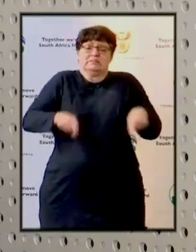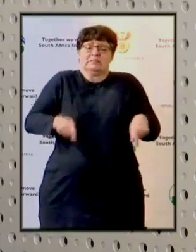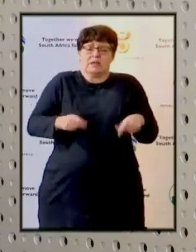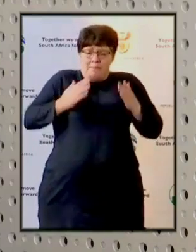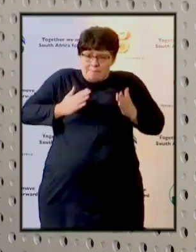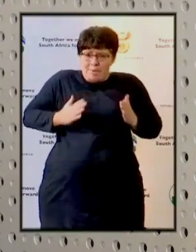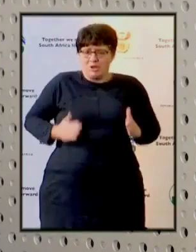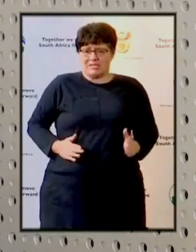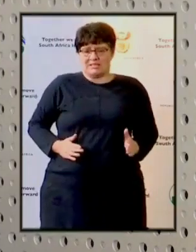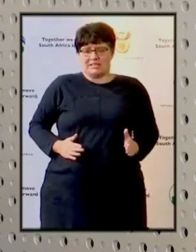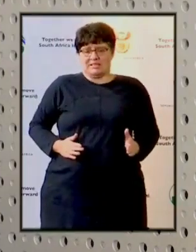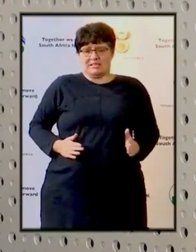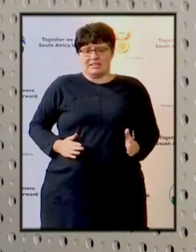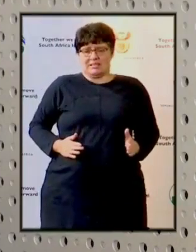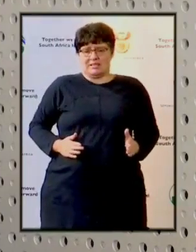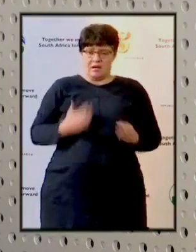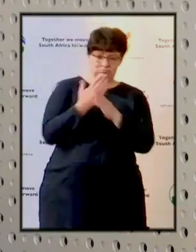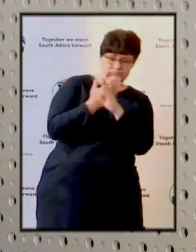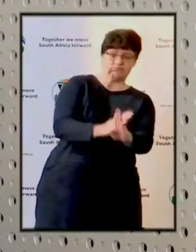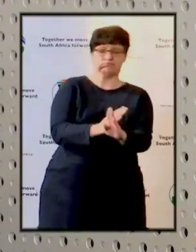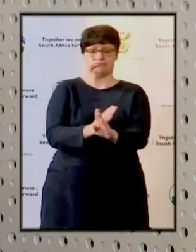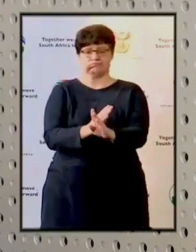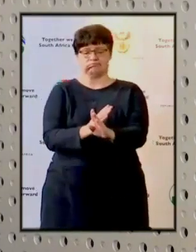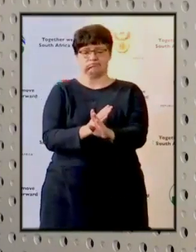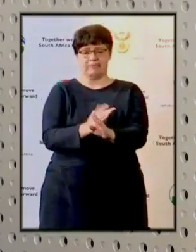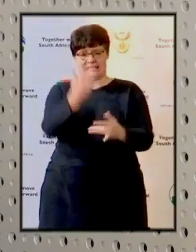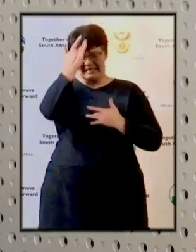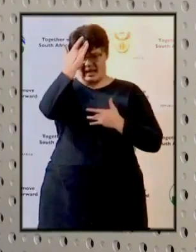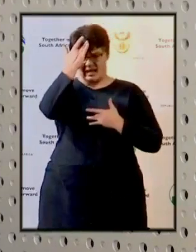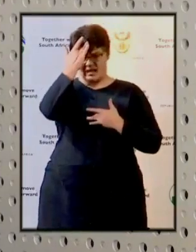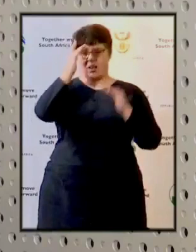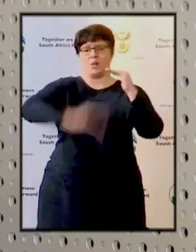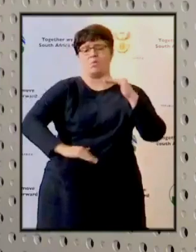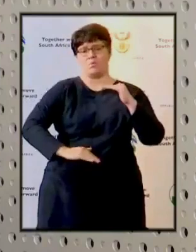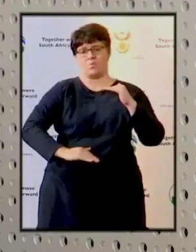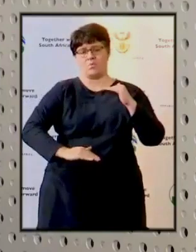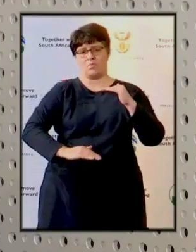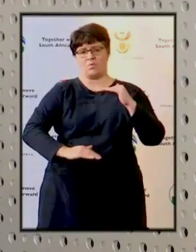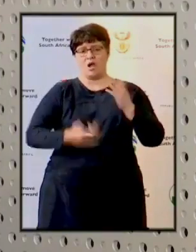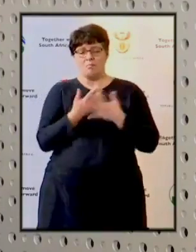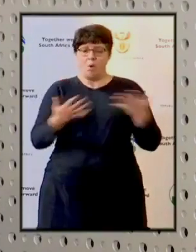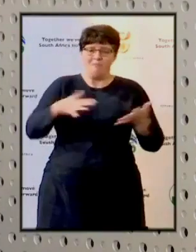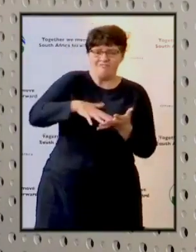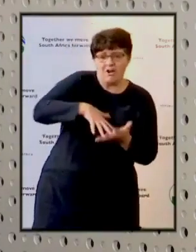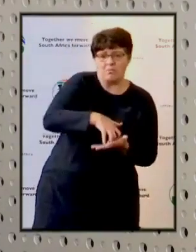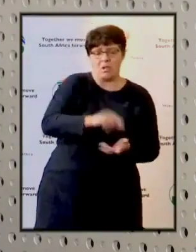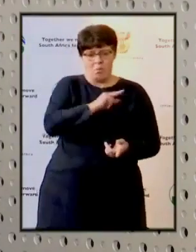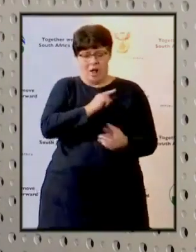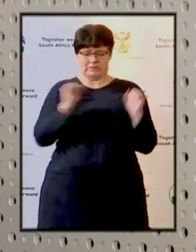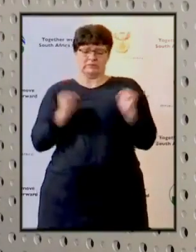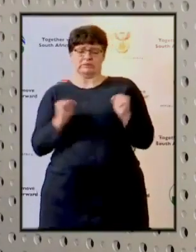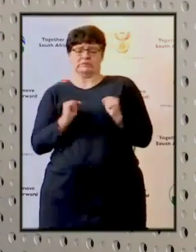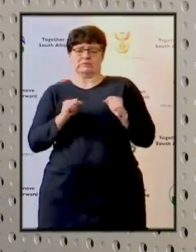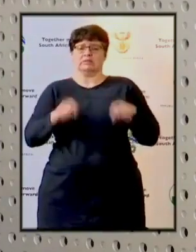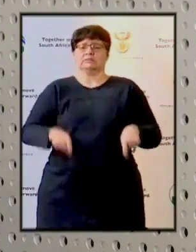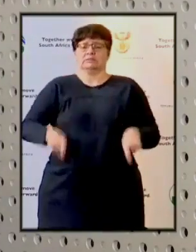body's ability to fight infection is lower. We become more vulnerable. So these